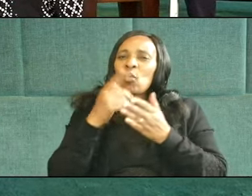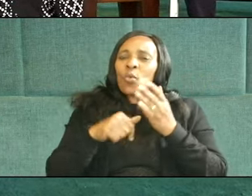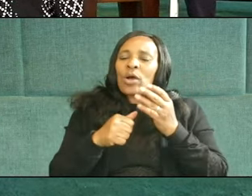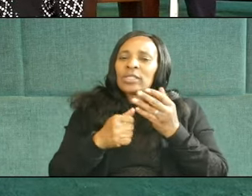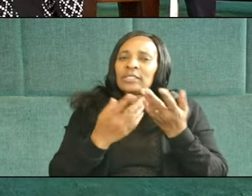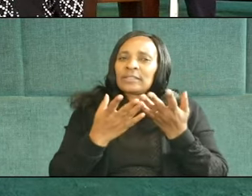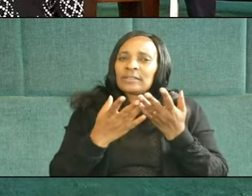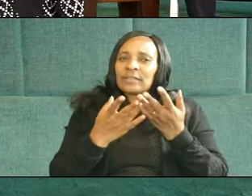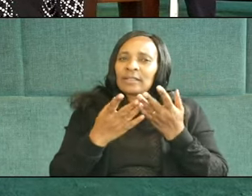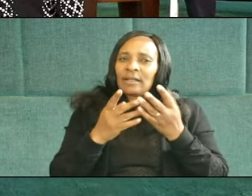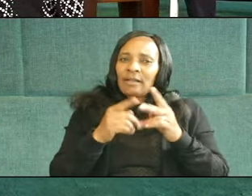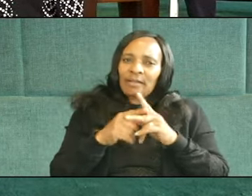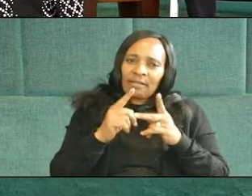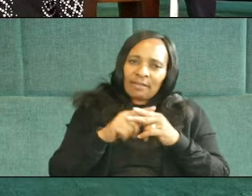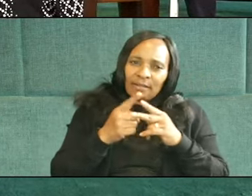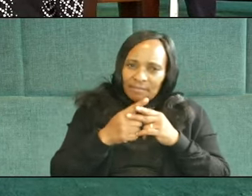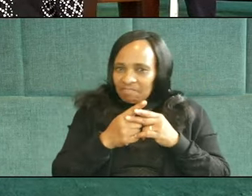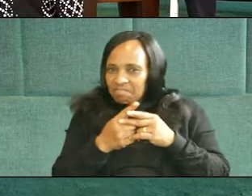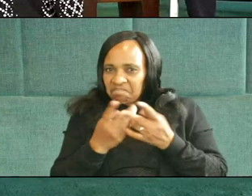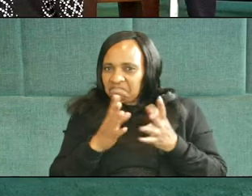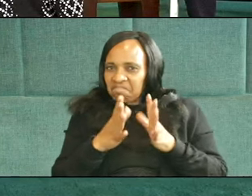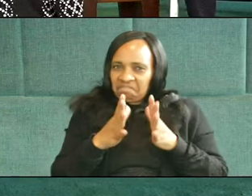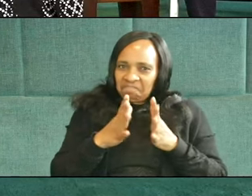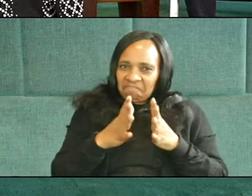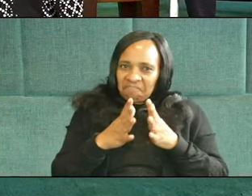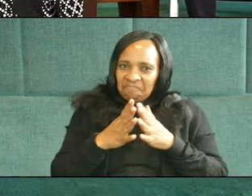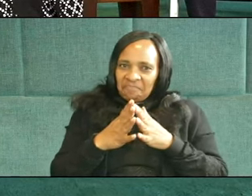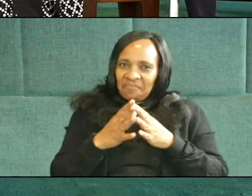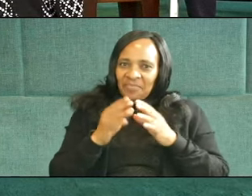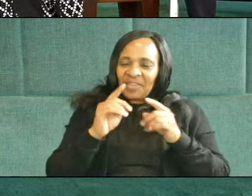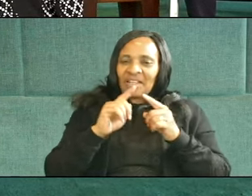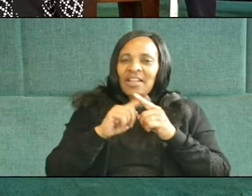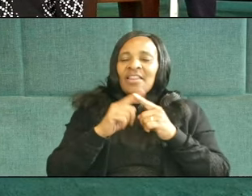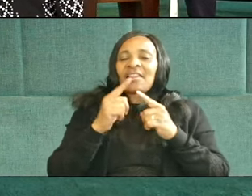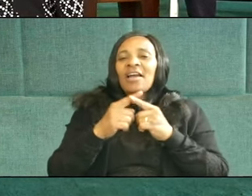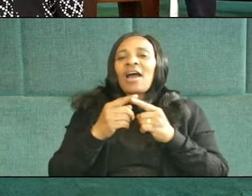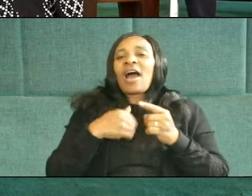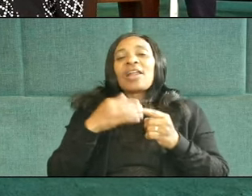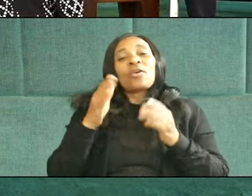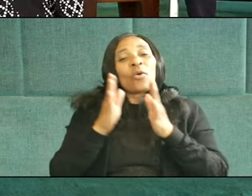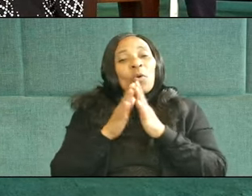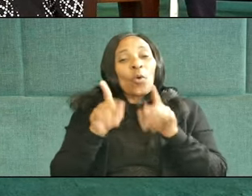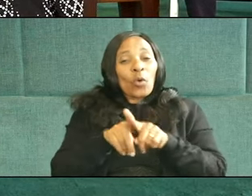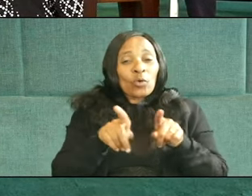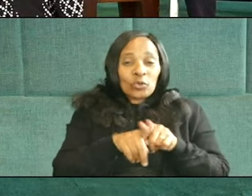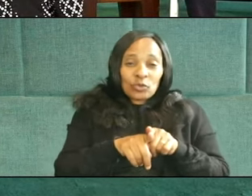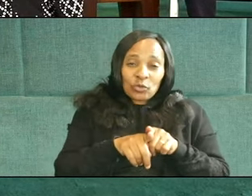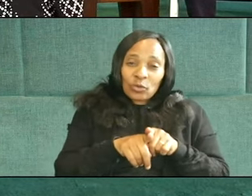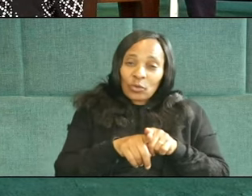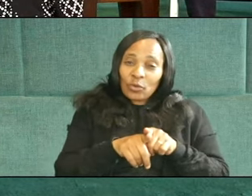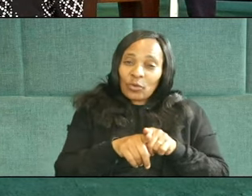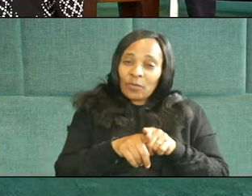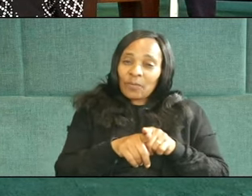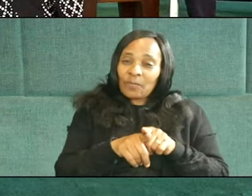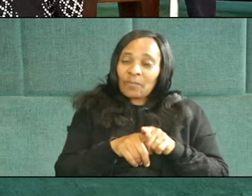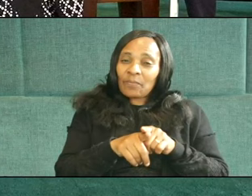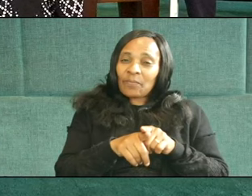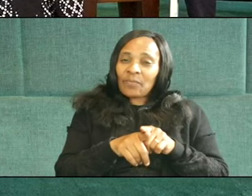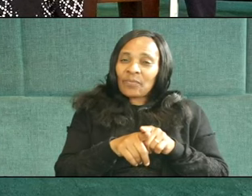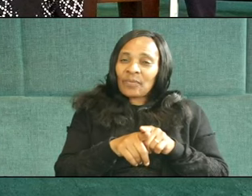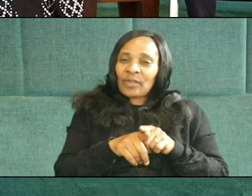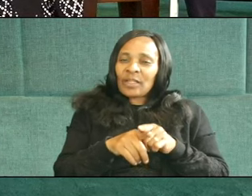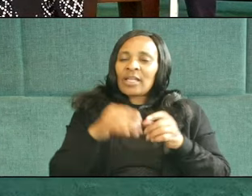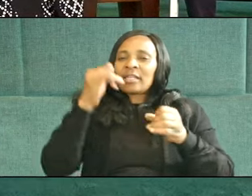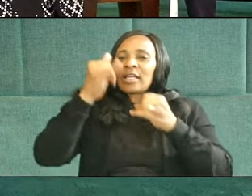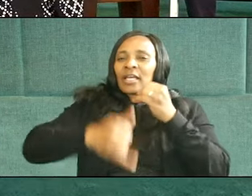mm-hmm. I'm about to take on new challenges, encounter new things. And I also prefer the end in a way,